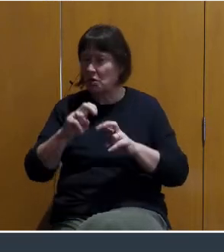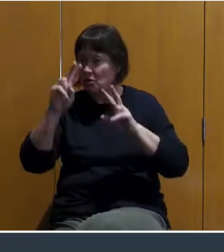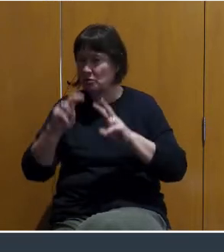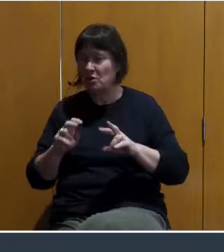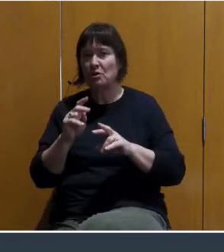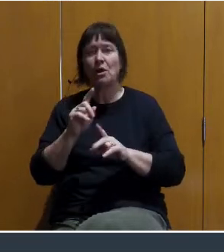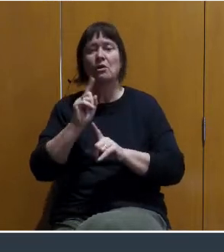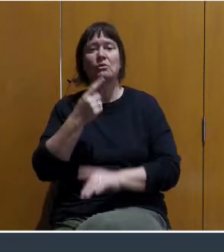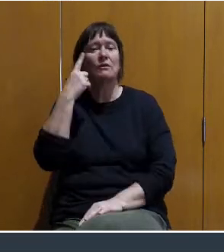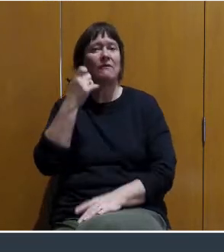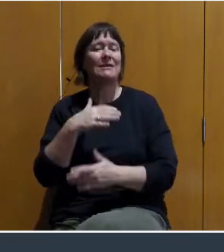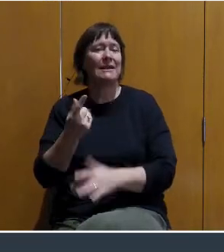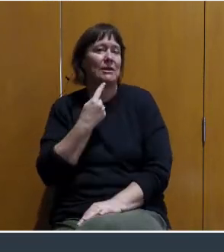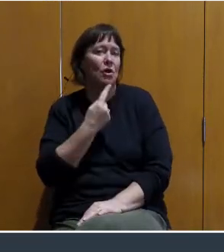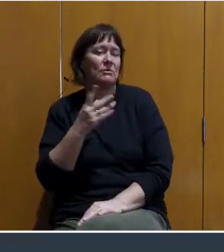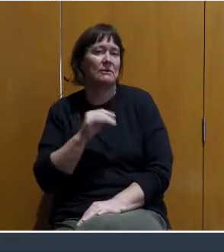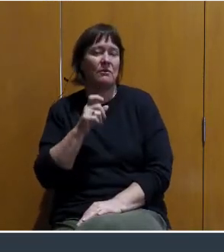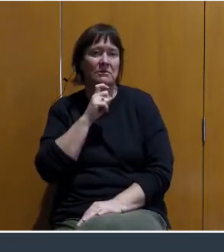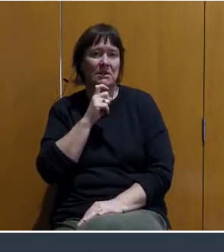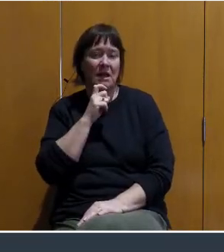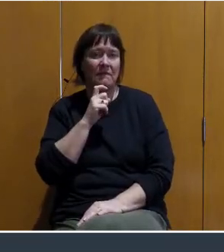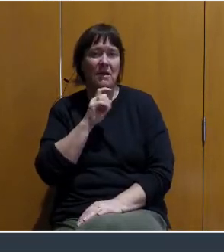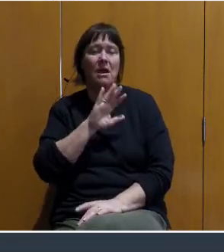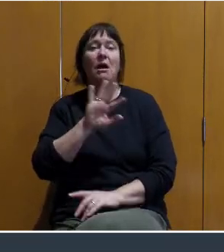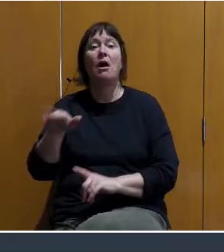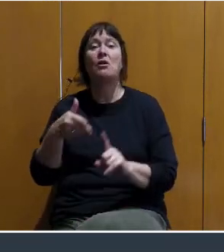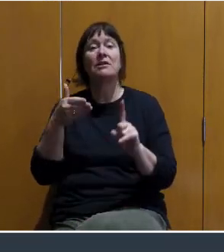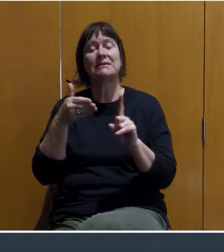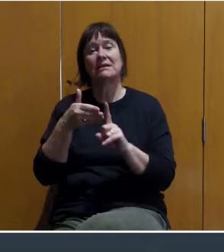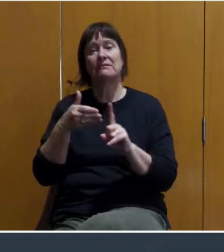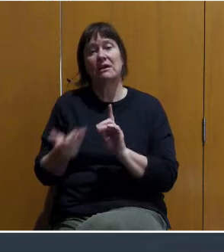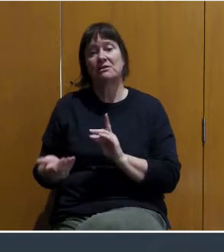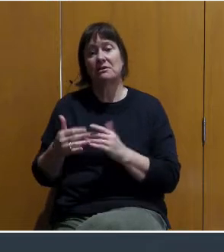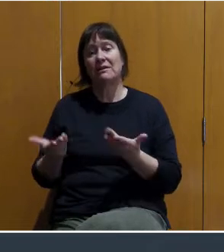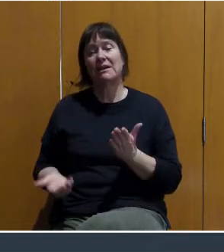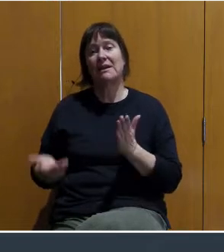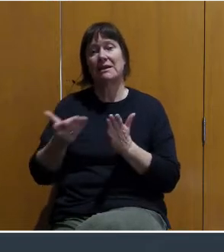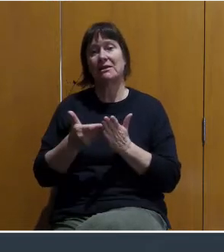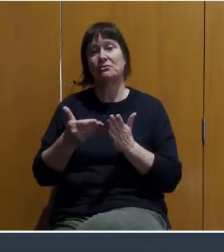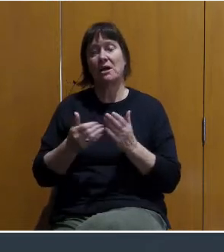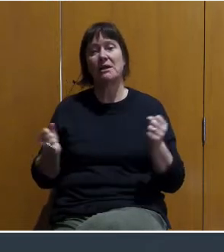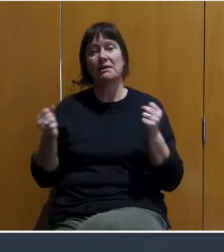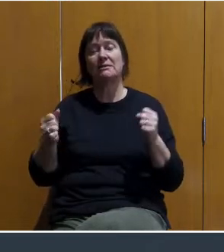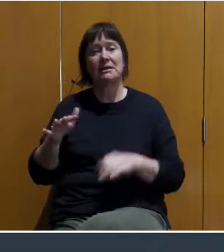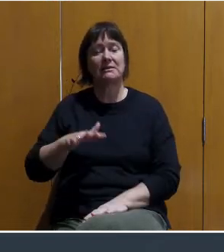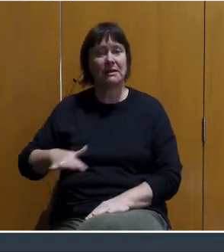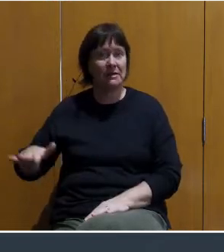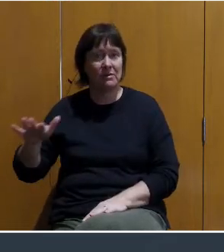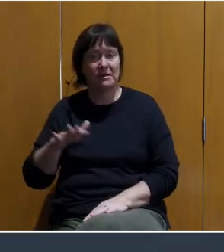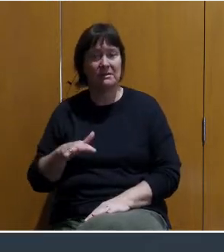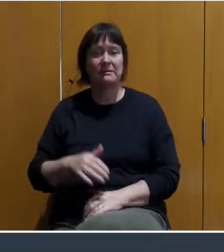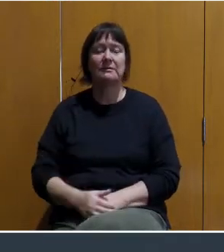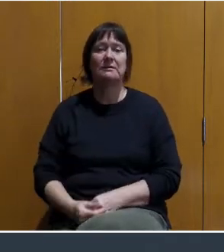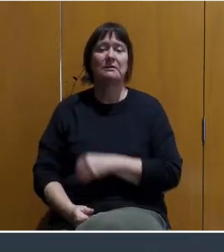any sort of commentary from staff on the identification of any extra exercise areas other than what was